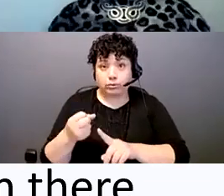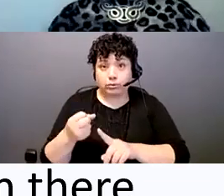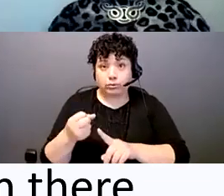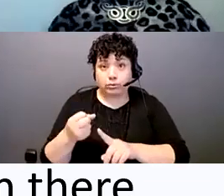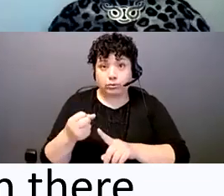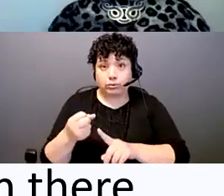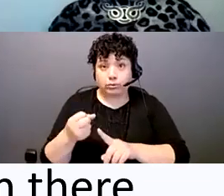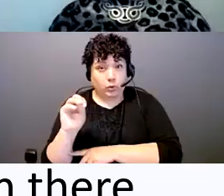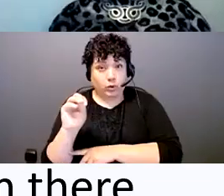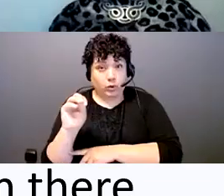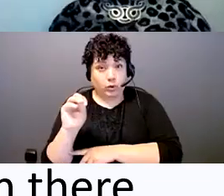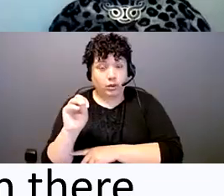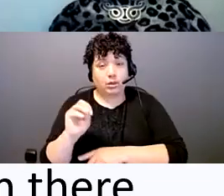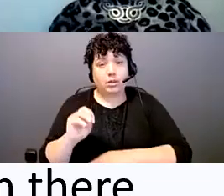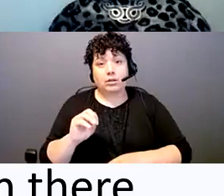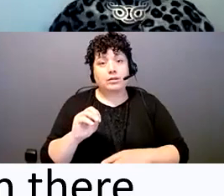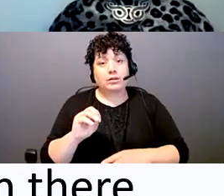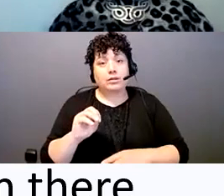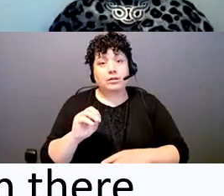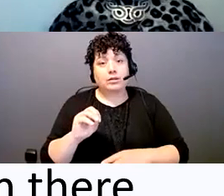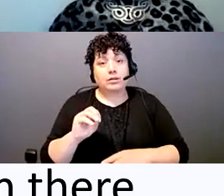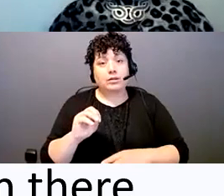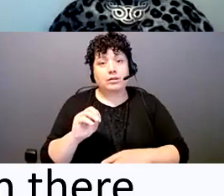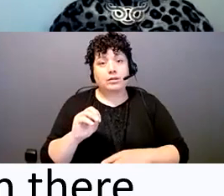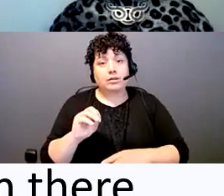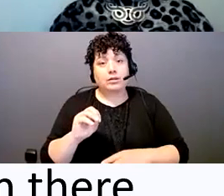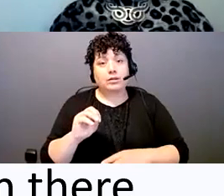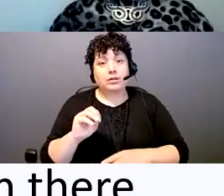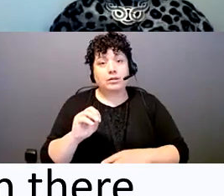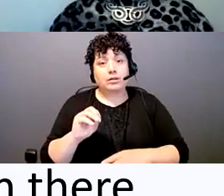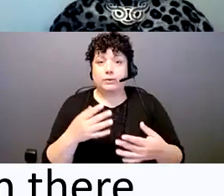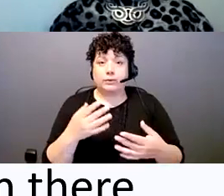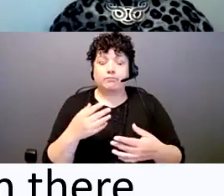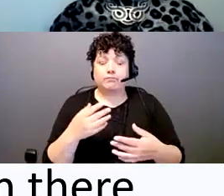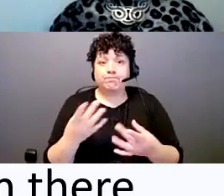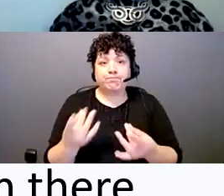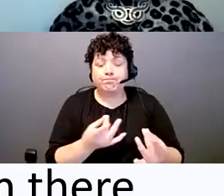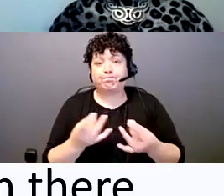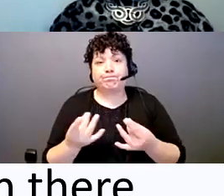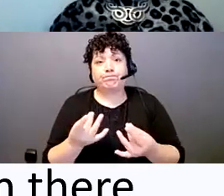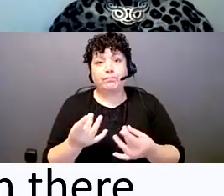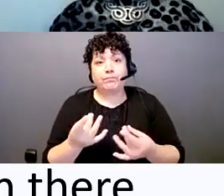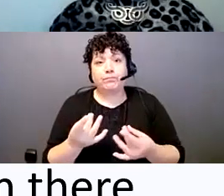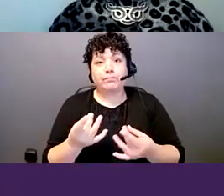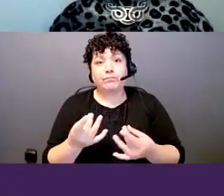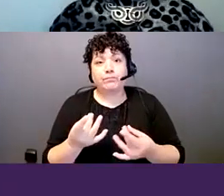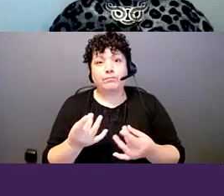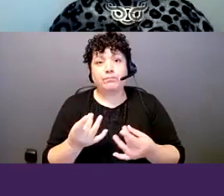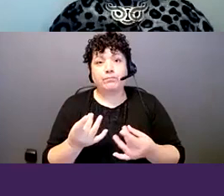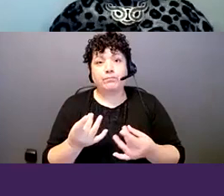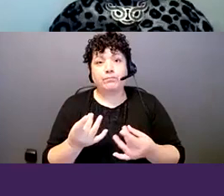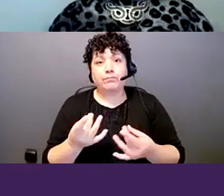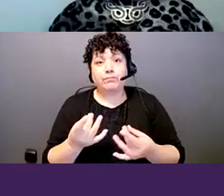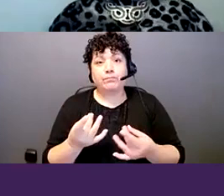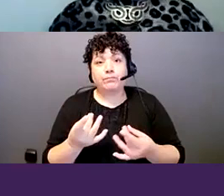how difficult this is. So these are the objectives. Marilyn is actually going to go through them. So I'm going to just move